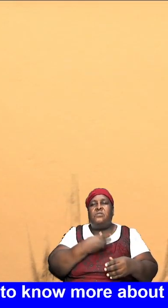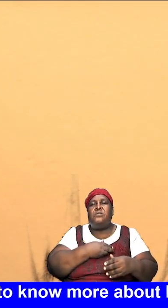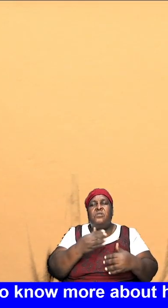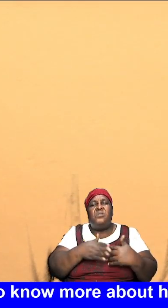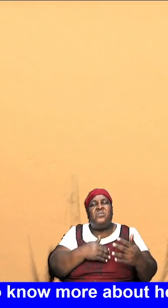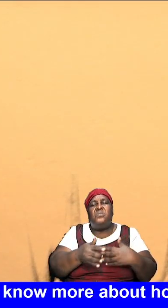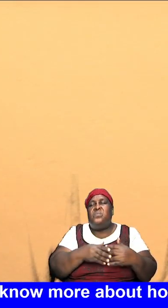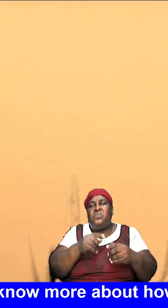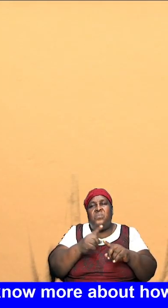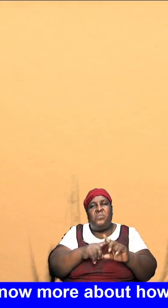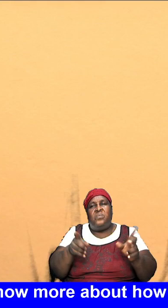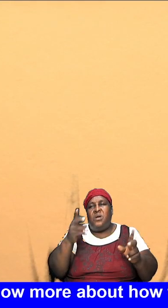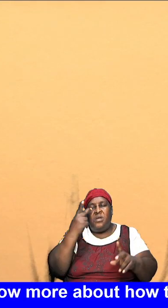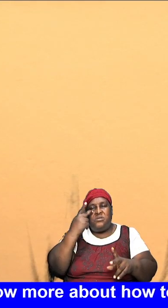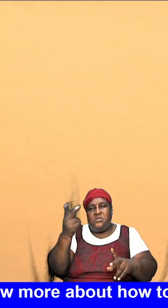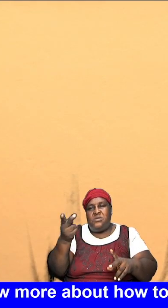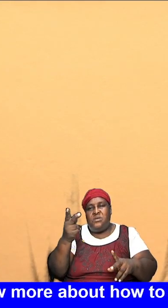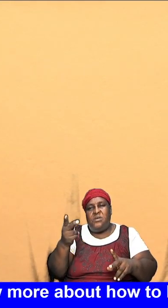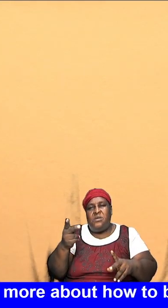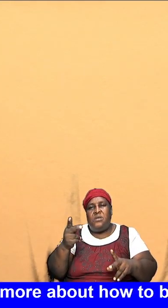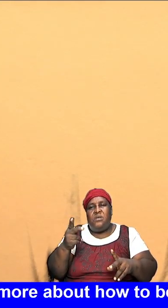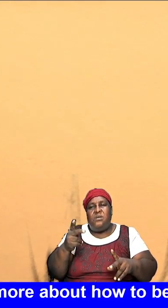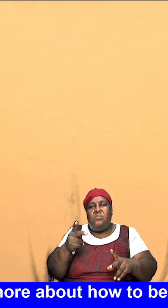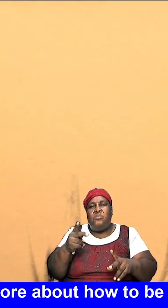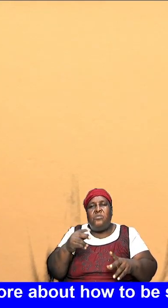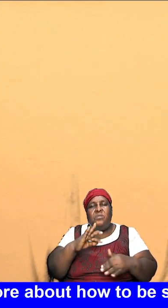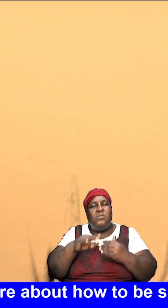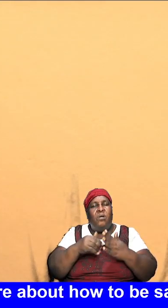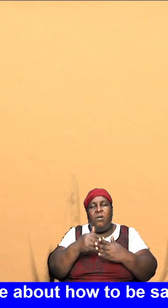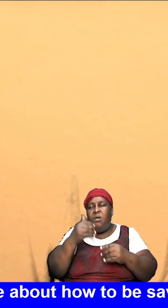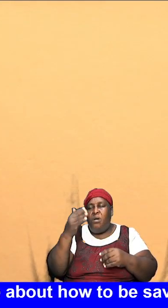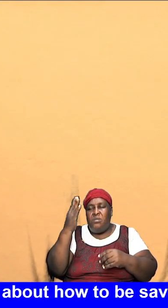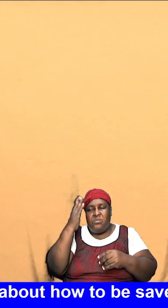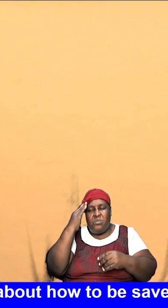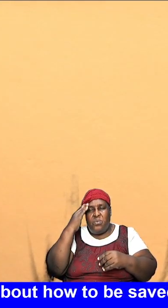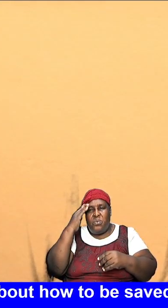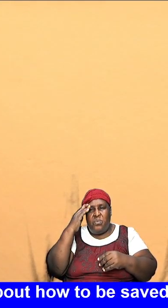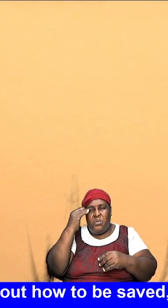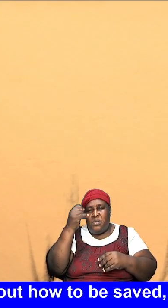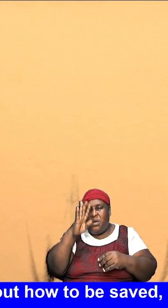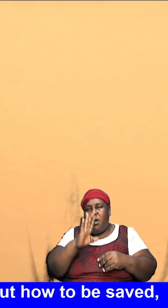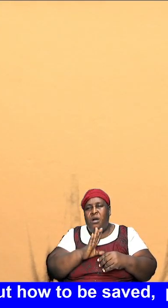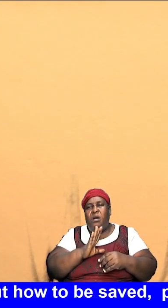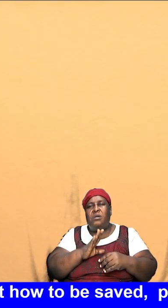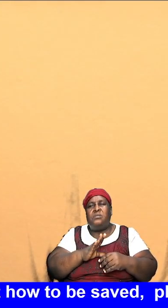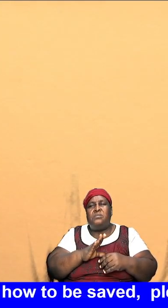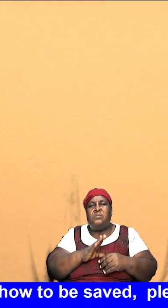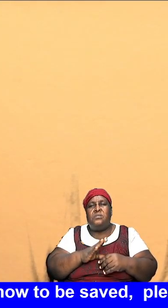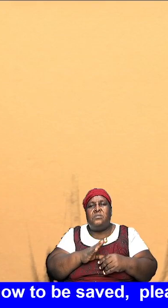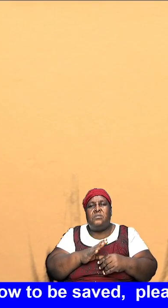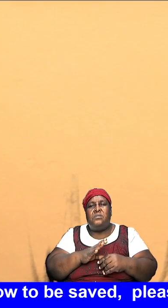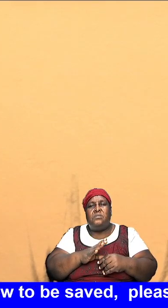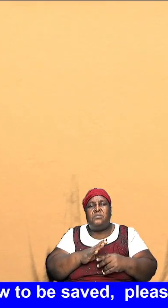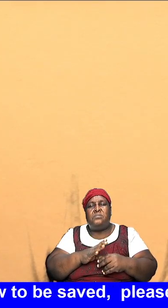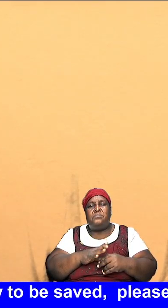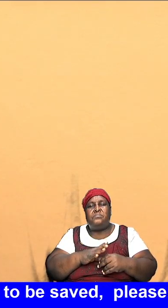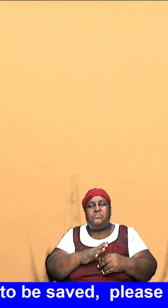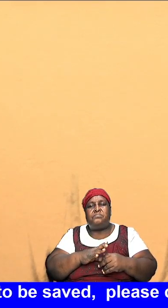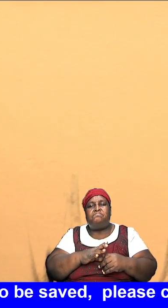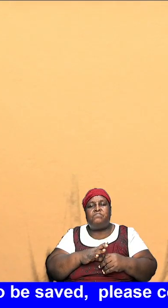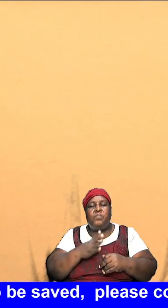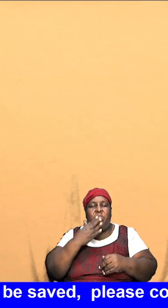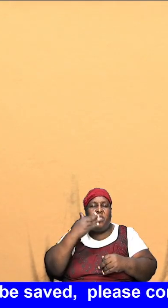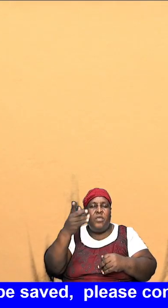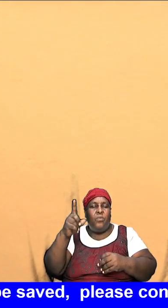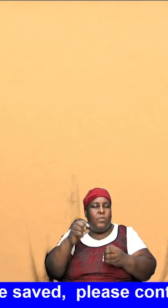it. But you're the infinite God, the God who dwells in yesterday, today, and forever. We